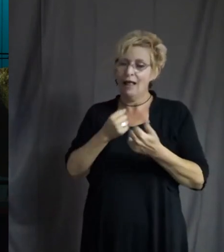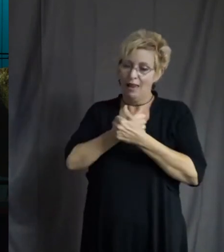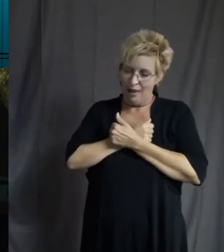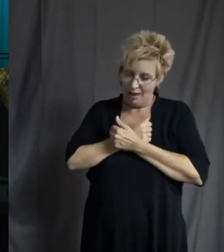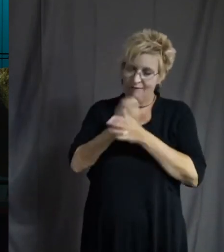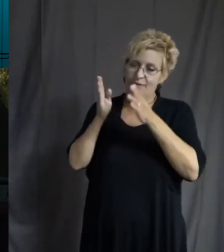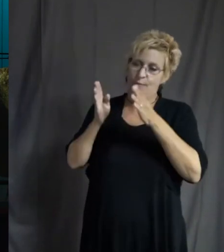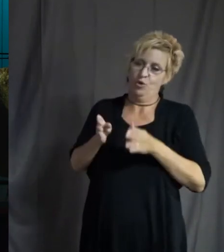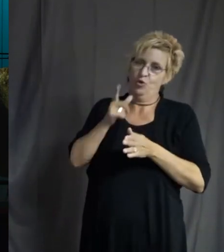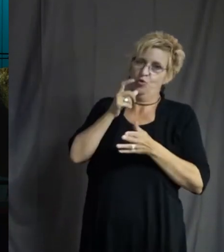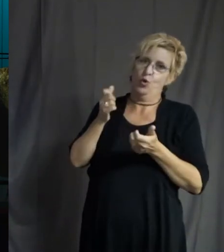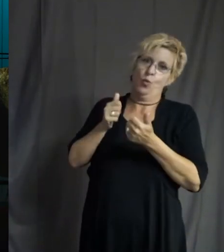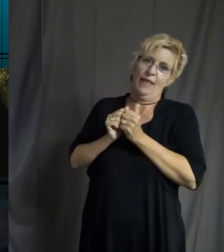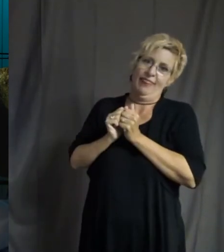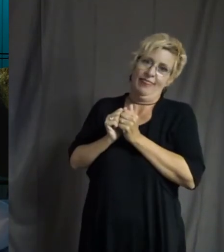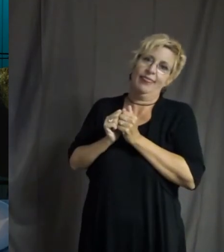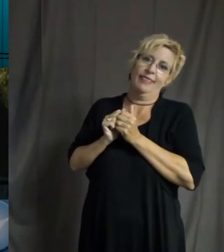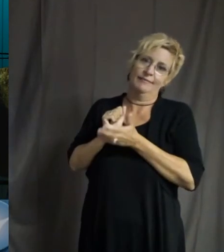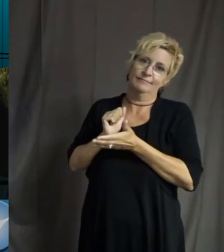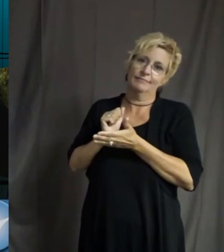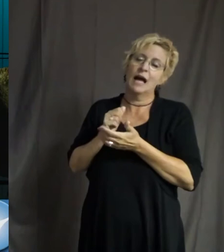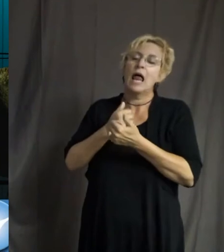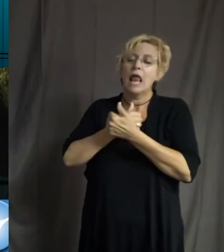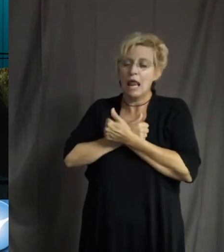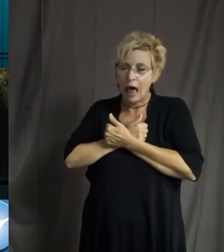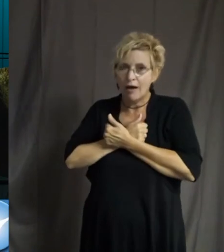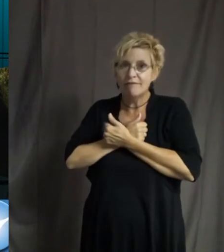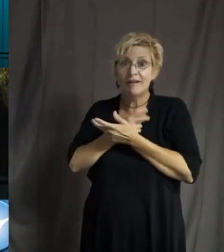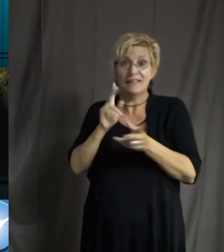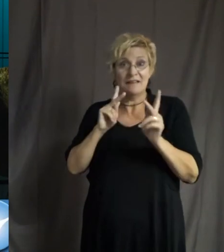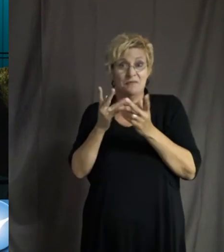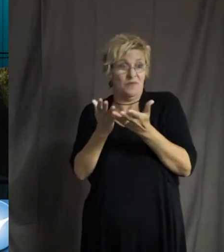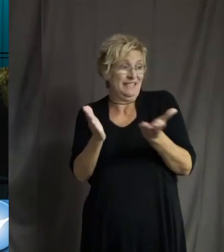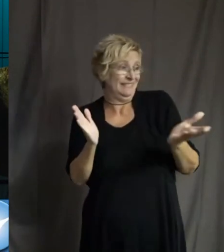And the first is to love the one you're with.